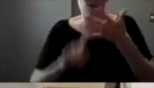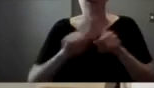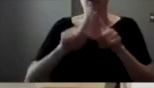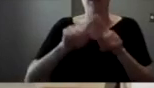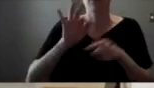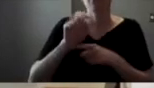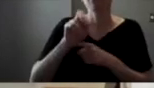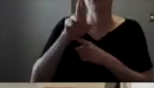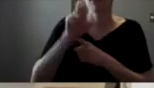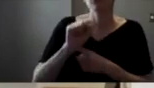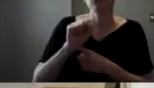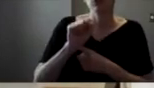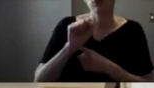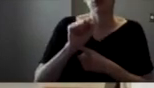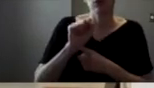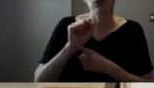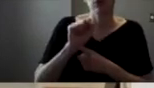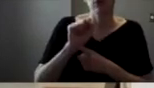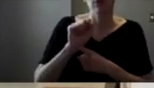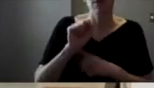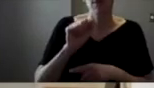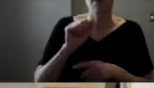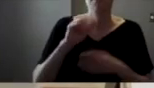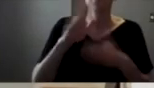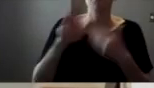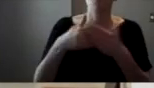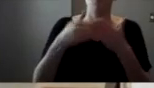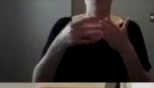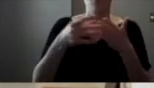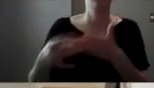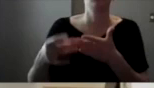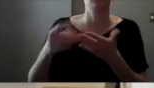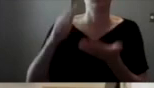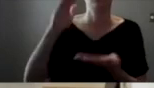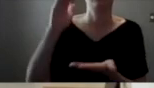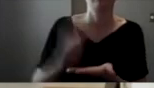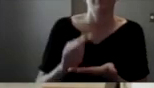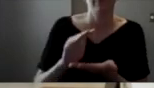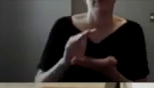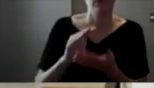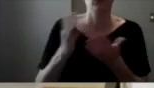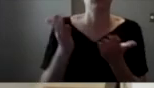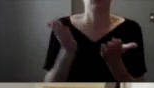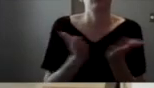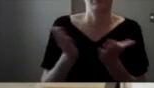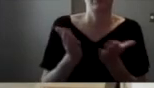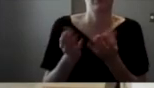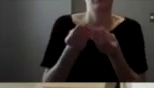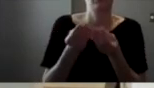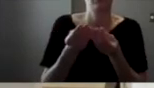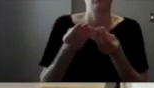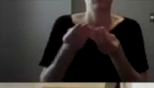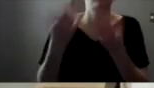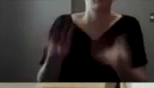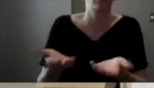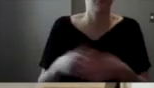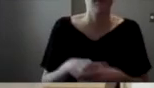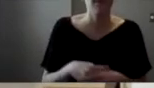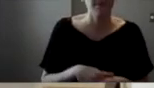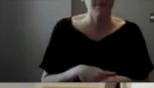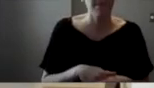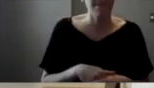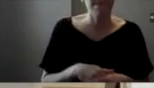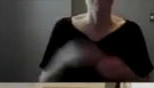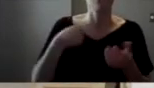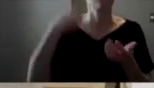contributed to a reduction in uptake of services. And we do recognize, we have basically recognized the need